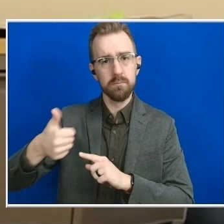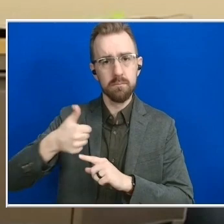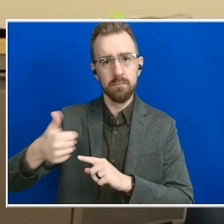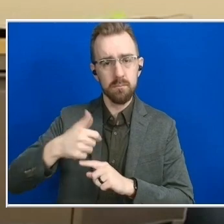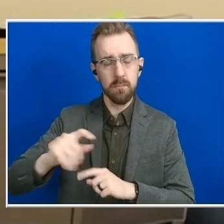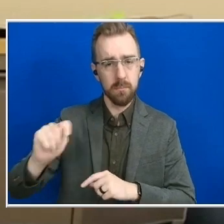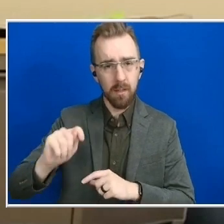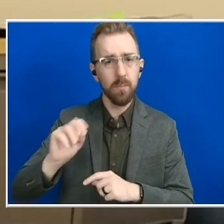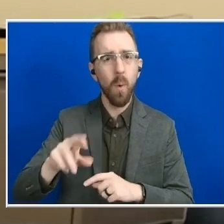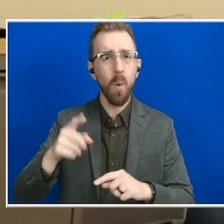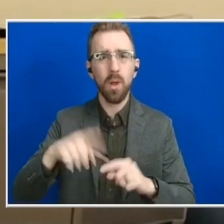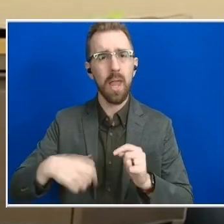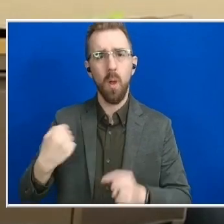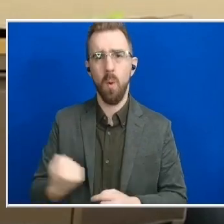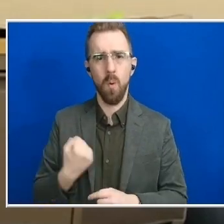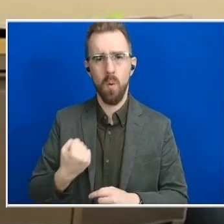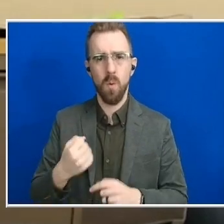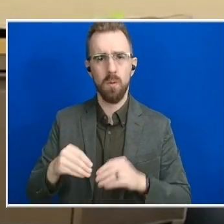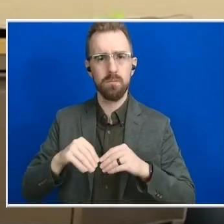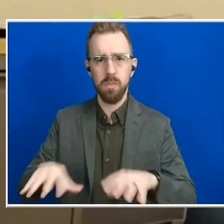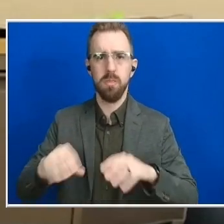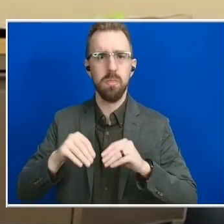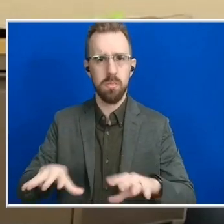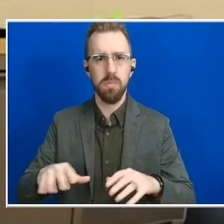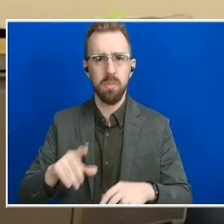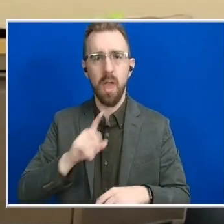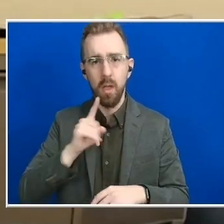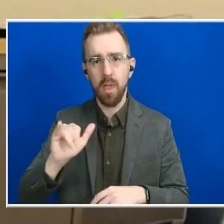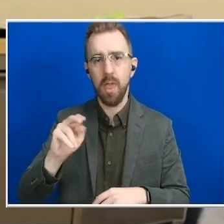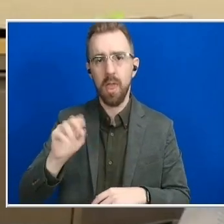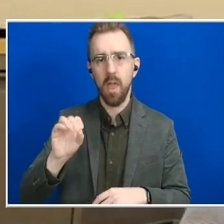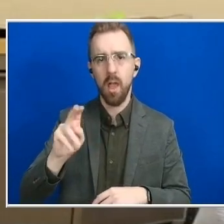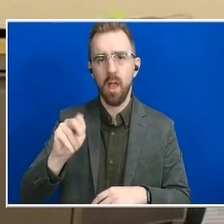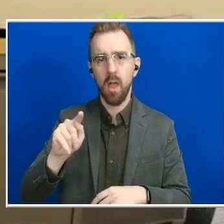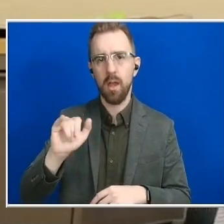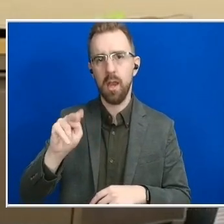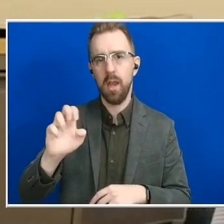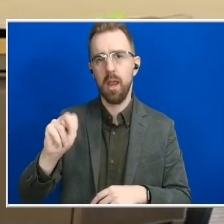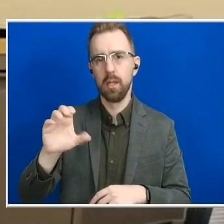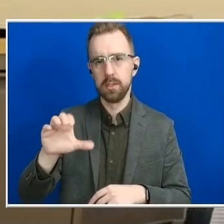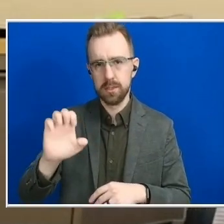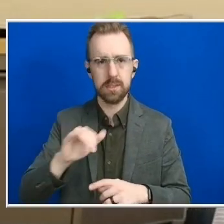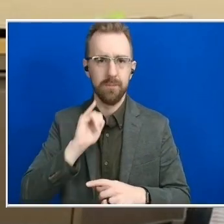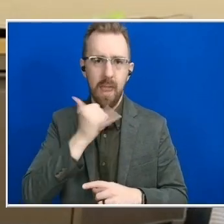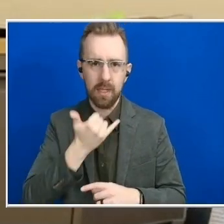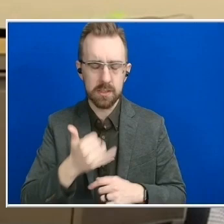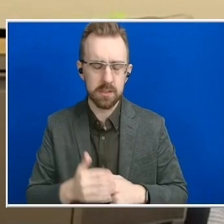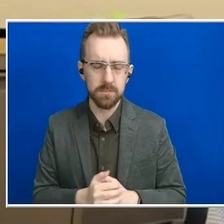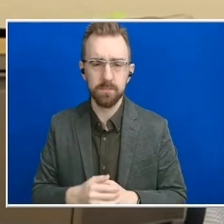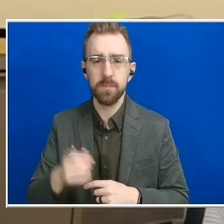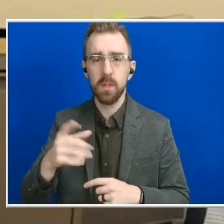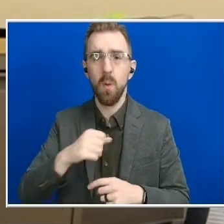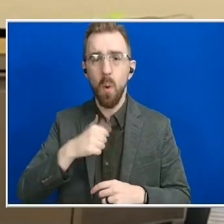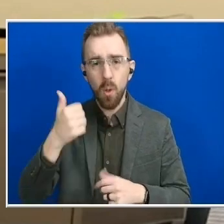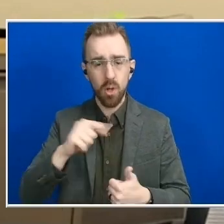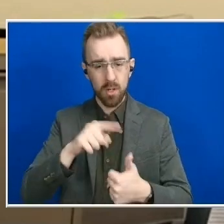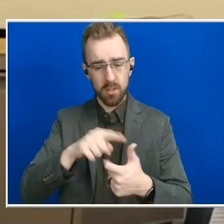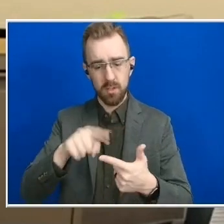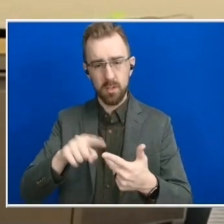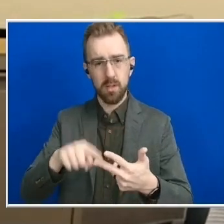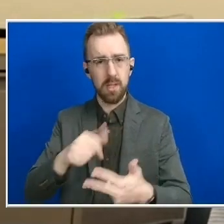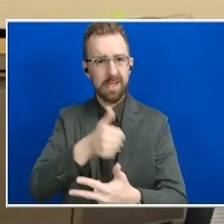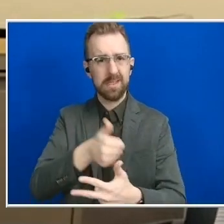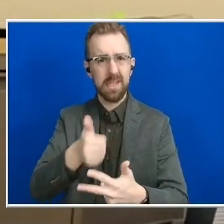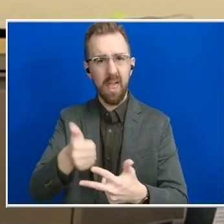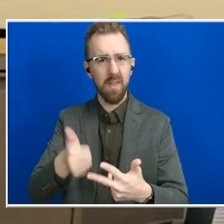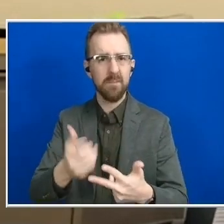hold your bladder, or actual incontinence, or you're having accidents. As you get older, any of those things in isolation is quite common, but